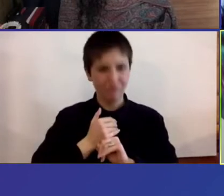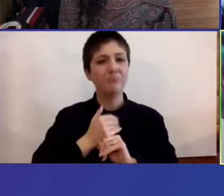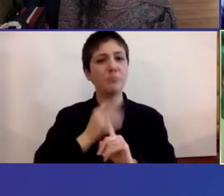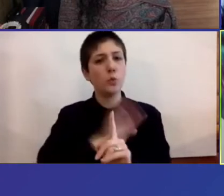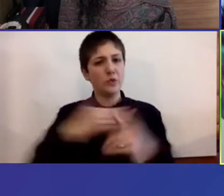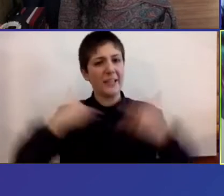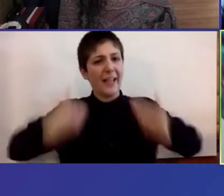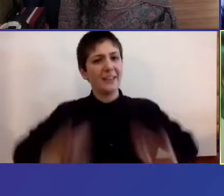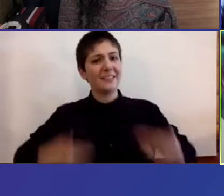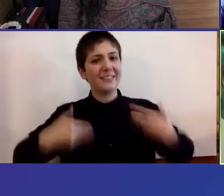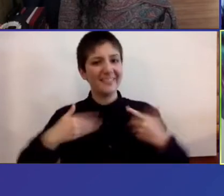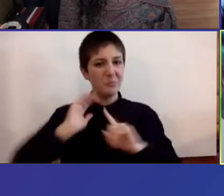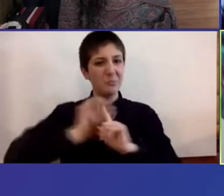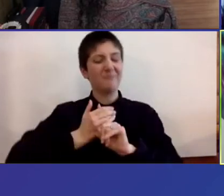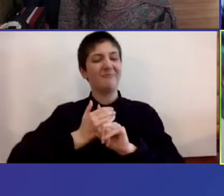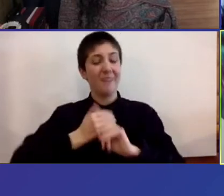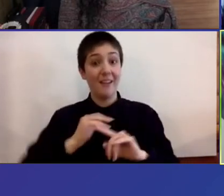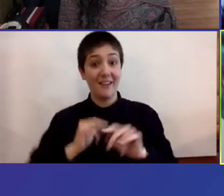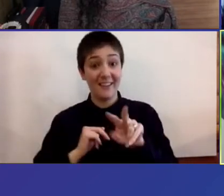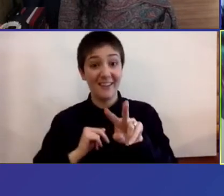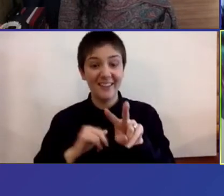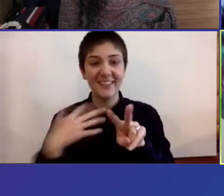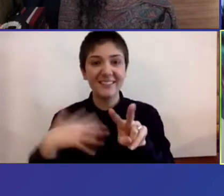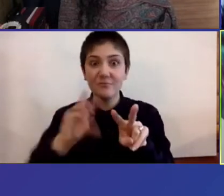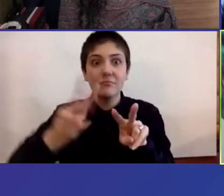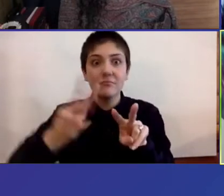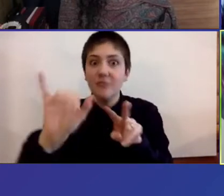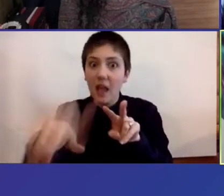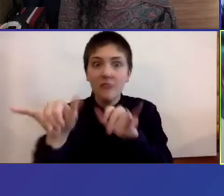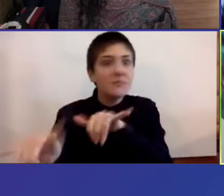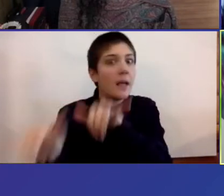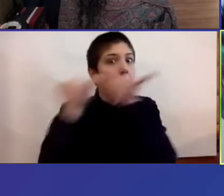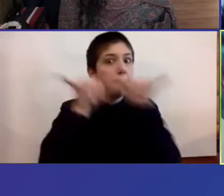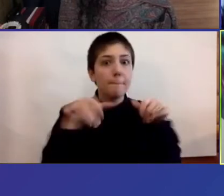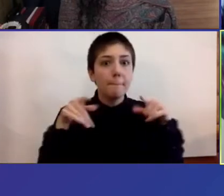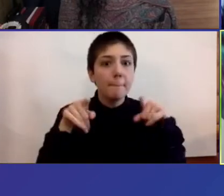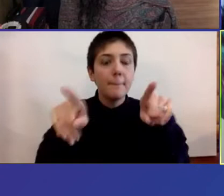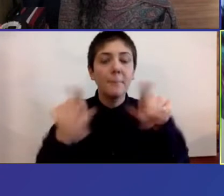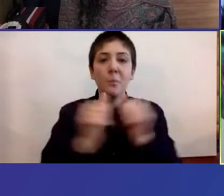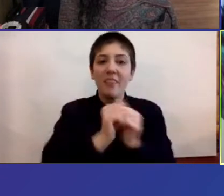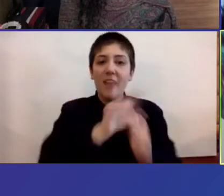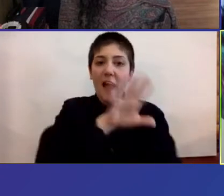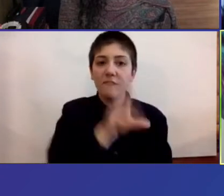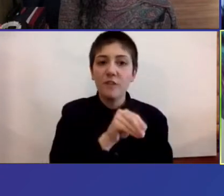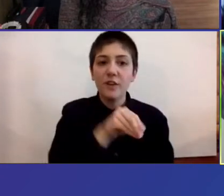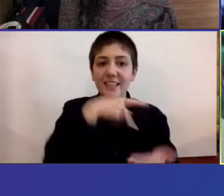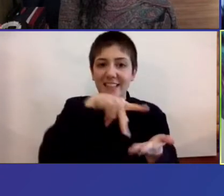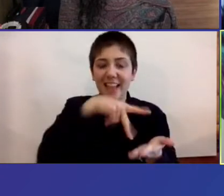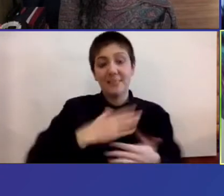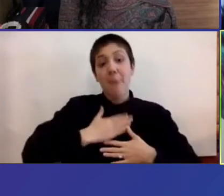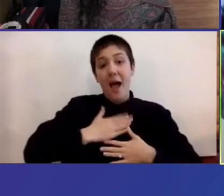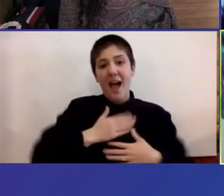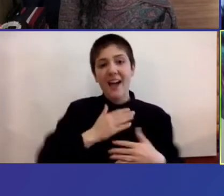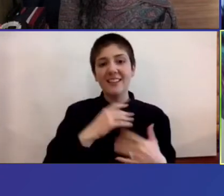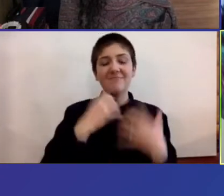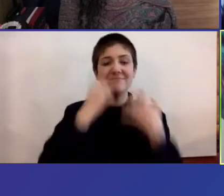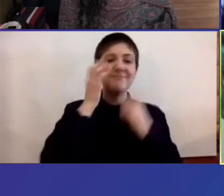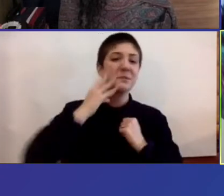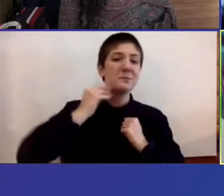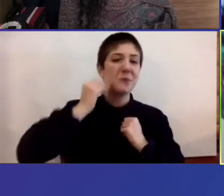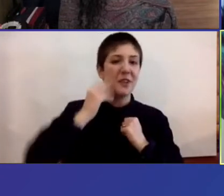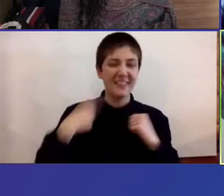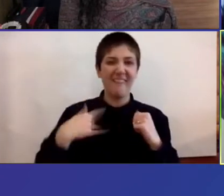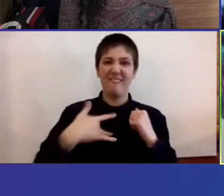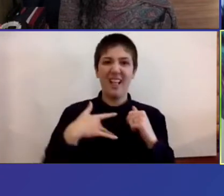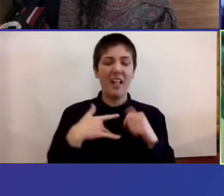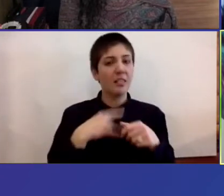really at the core of African dance as well, which is what I do. But thank you for sharing